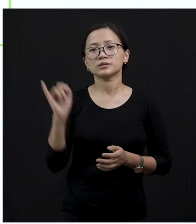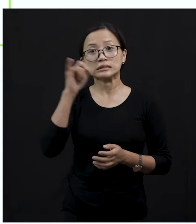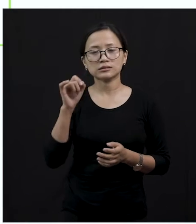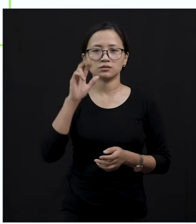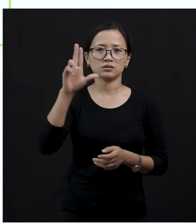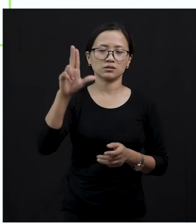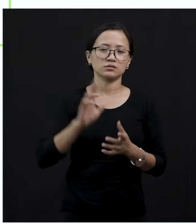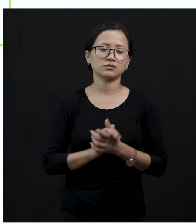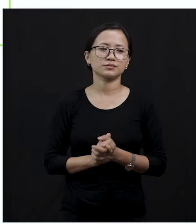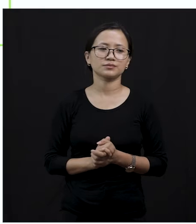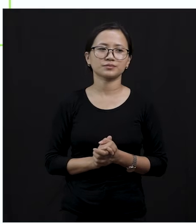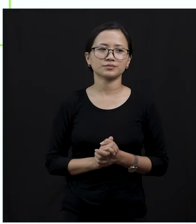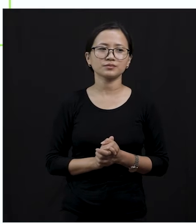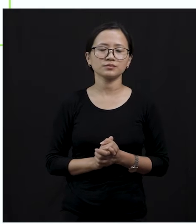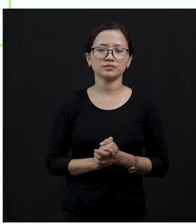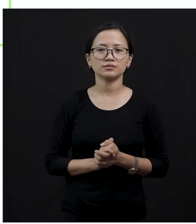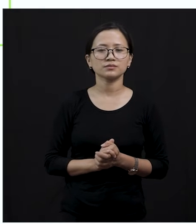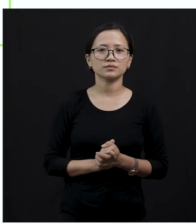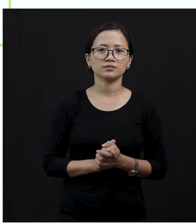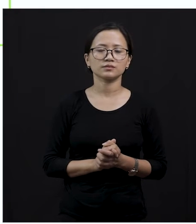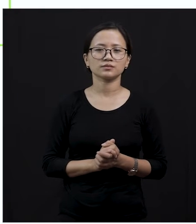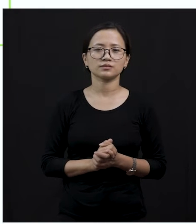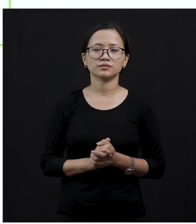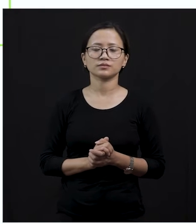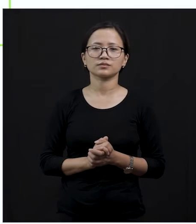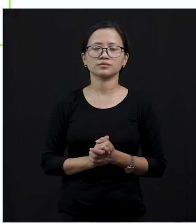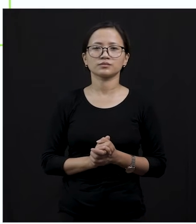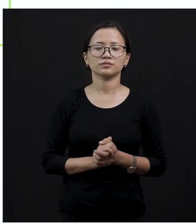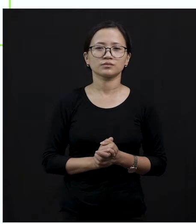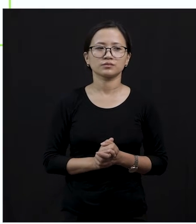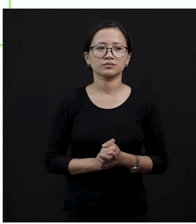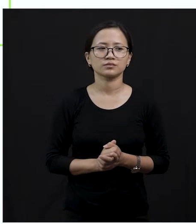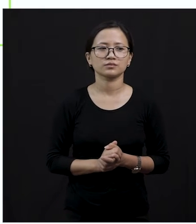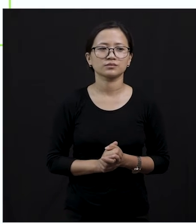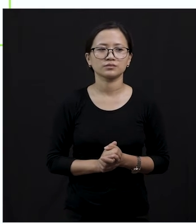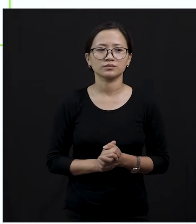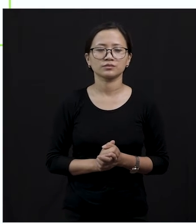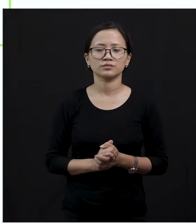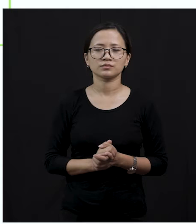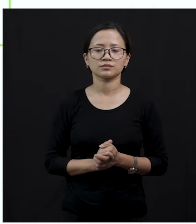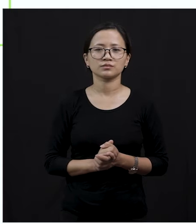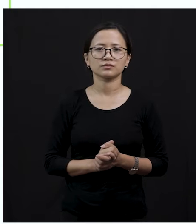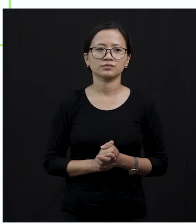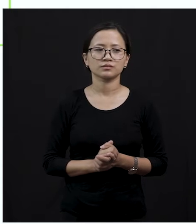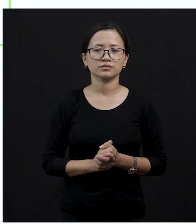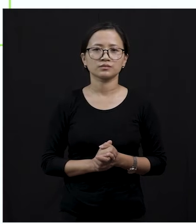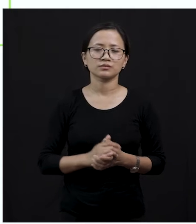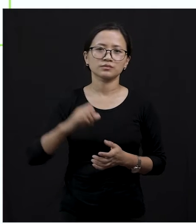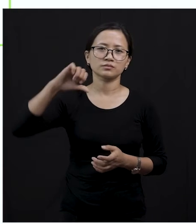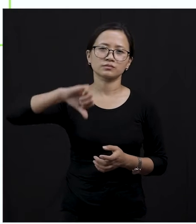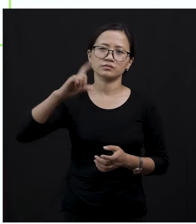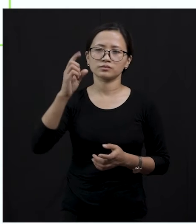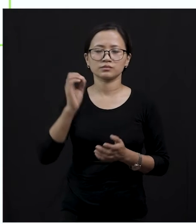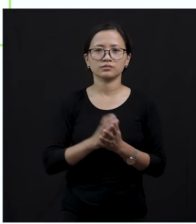Okay? Since 9 is bigger than 6. All right? Or we can say in other words, 9